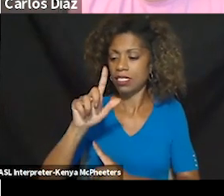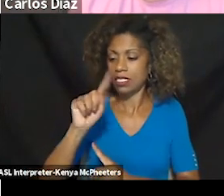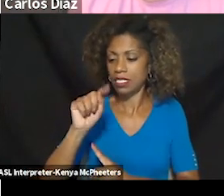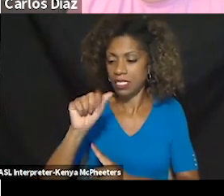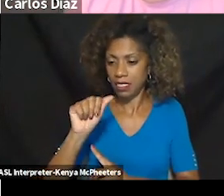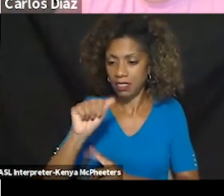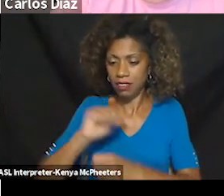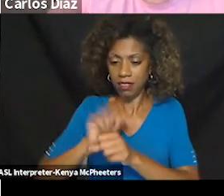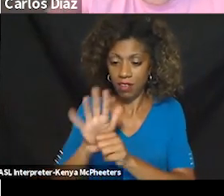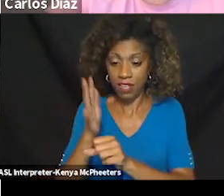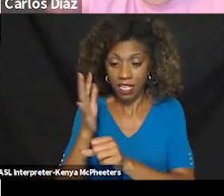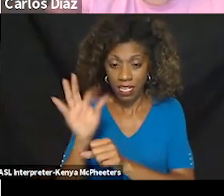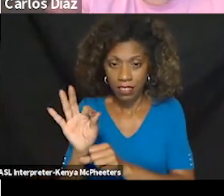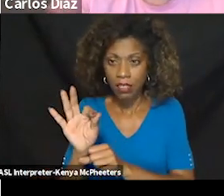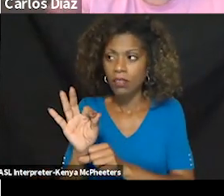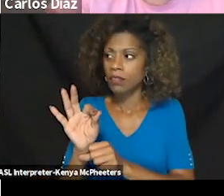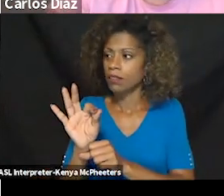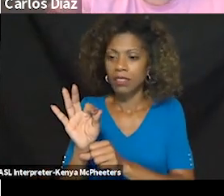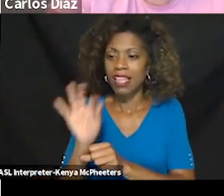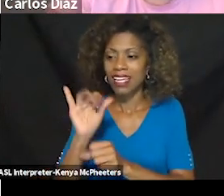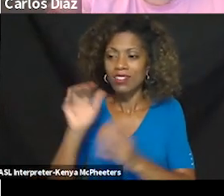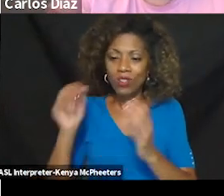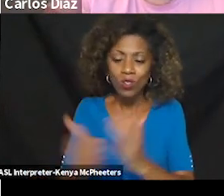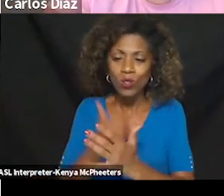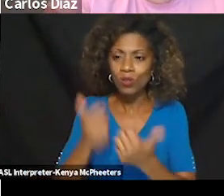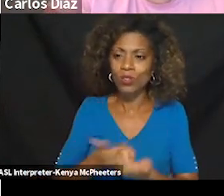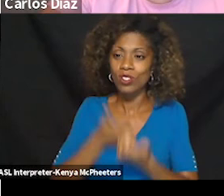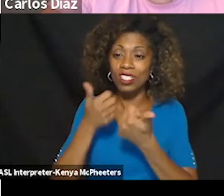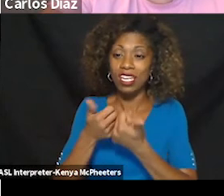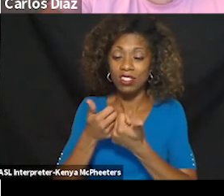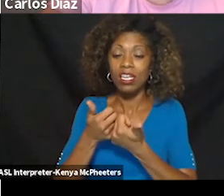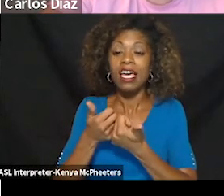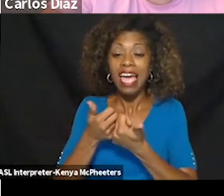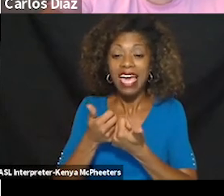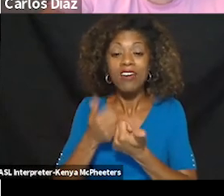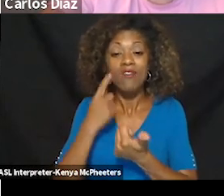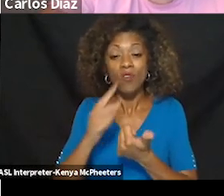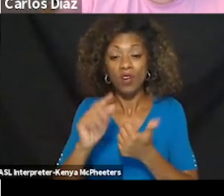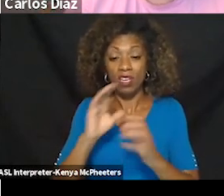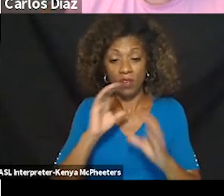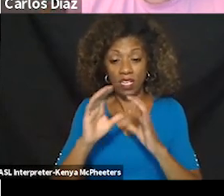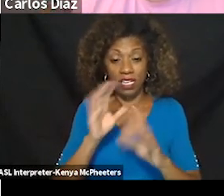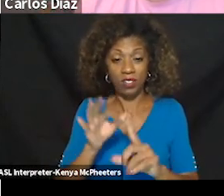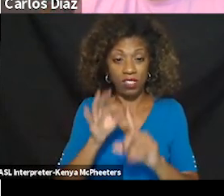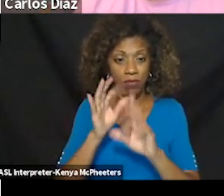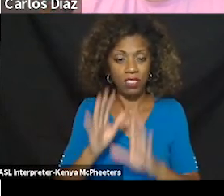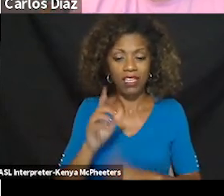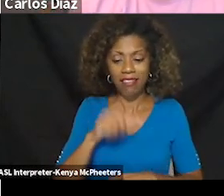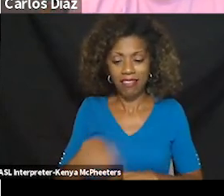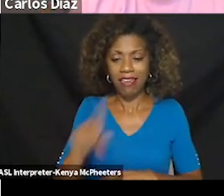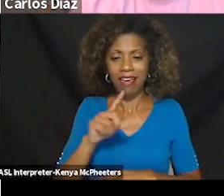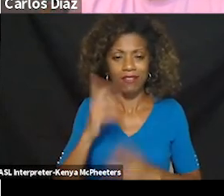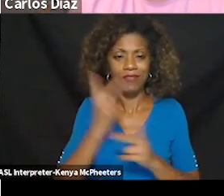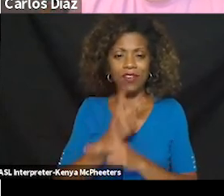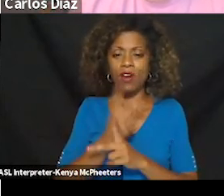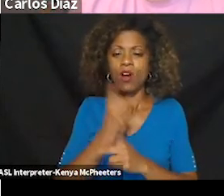that emotional challenges that folks are facing on the communications front. And most importantly, it's to spread the knowledge.